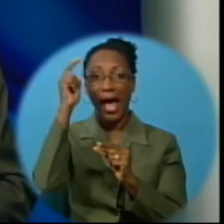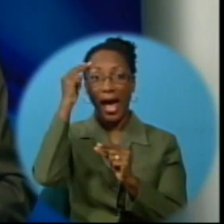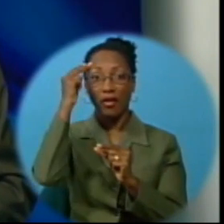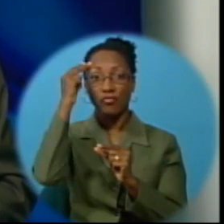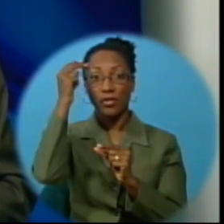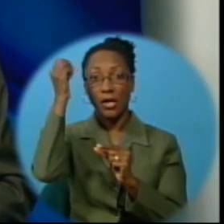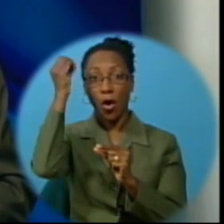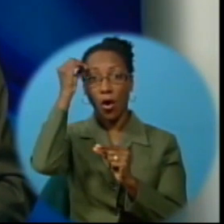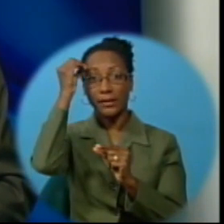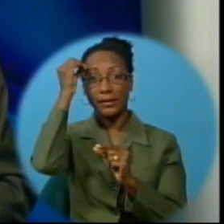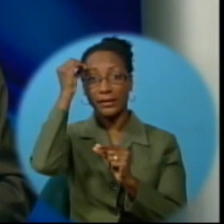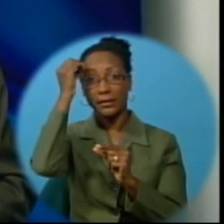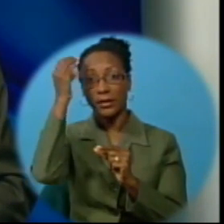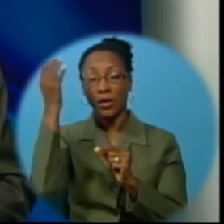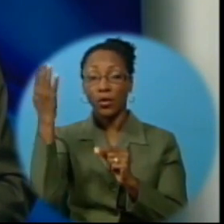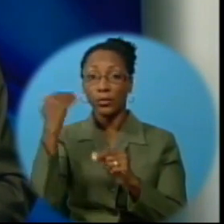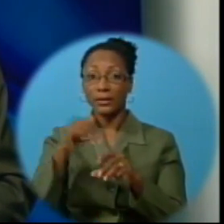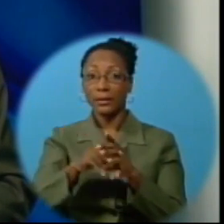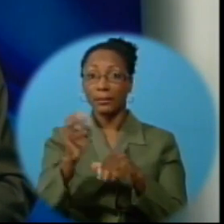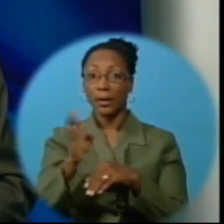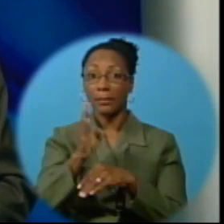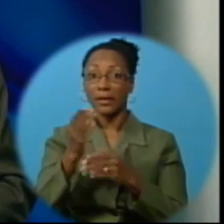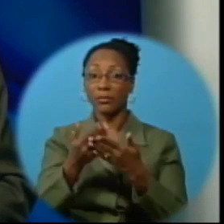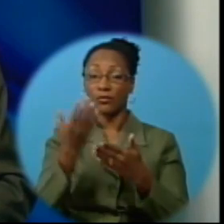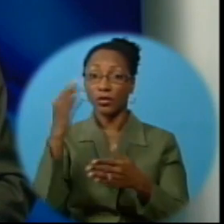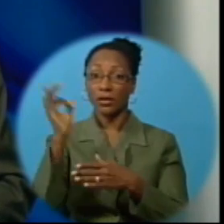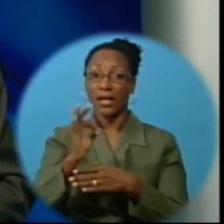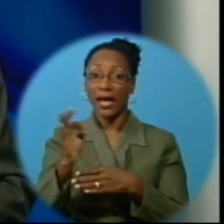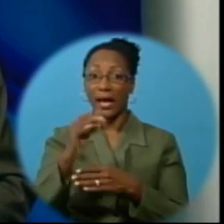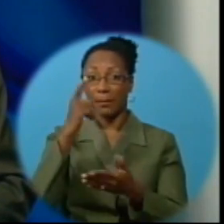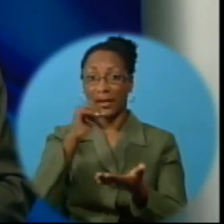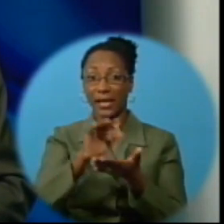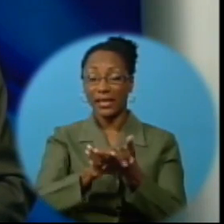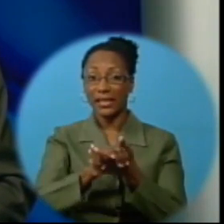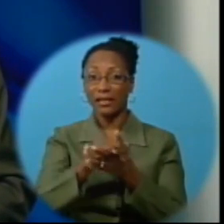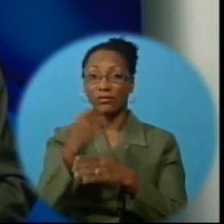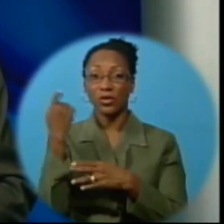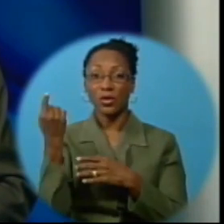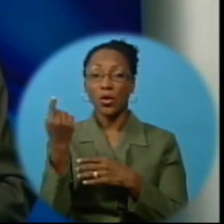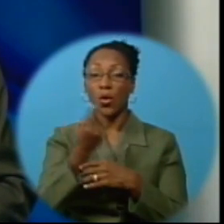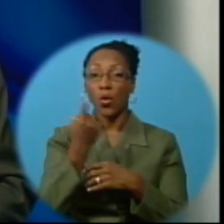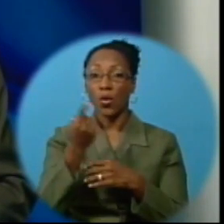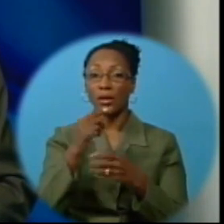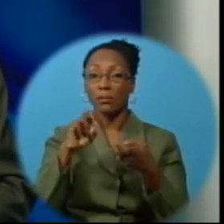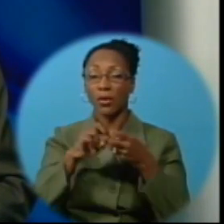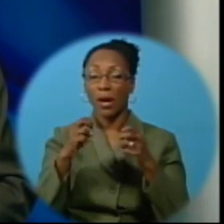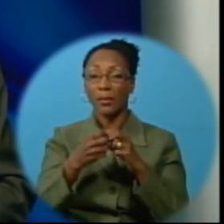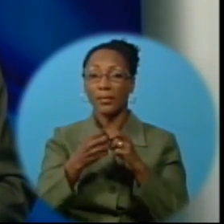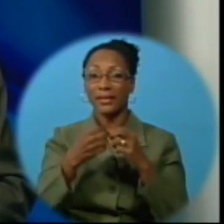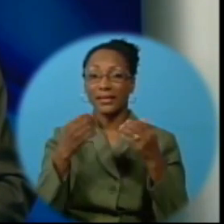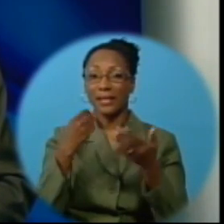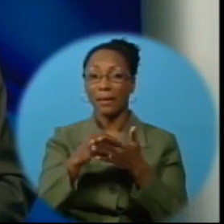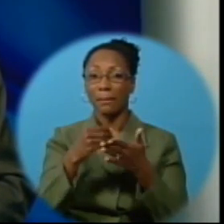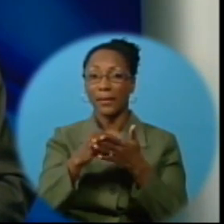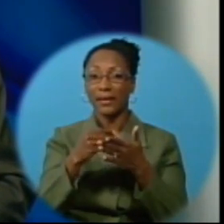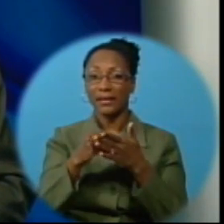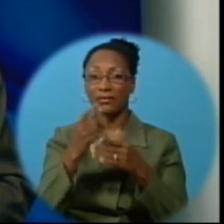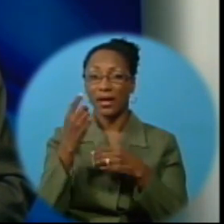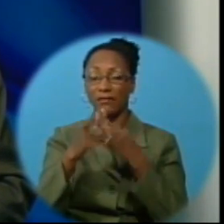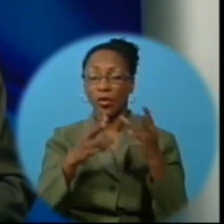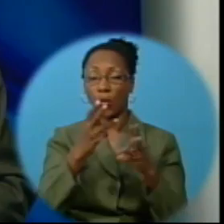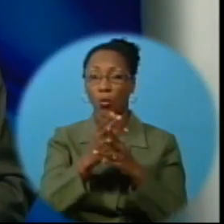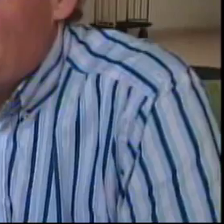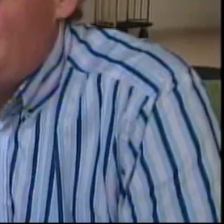was in Barbados ahead of the festival, and he believes sponsorship is the only obstacle preventing Barbados from hosting the World Tournament.